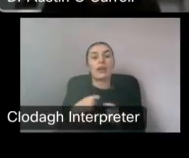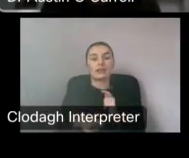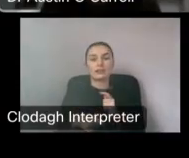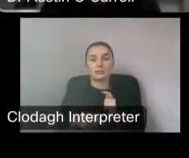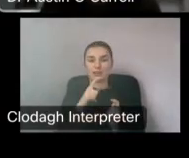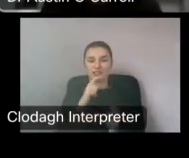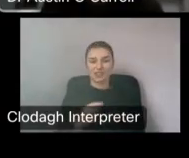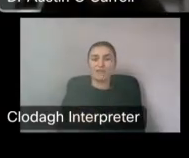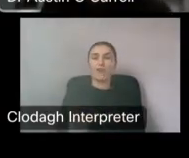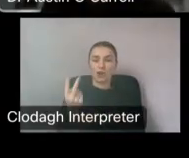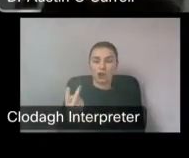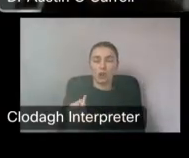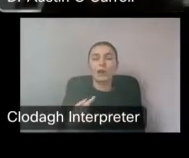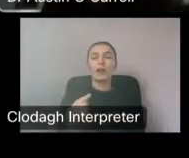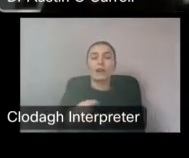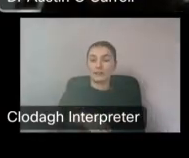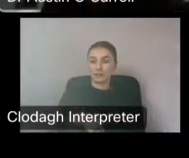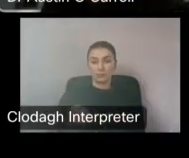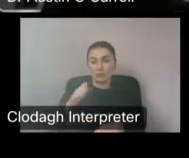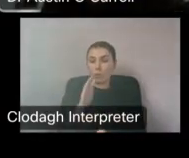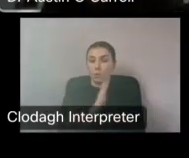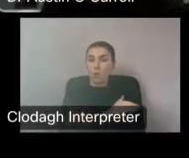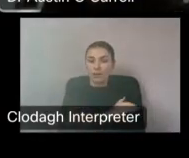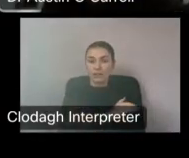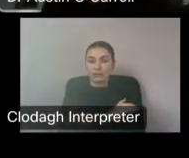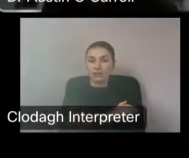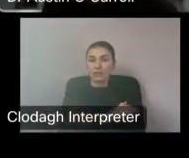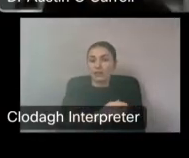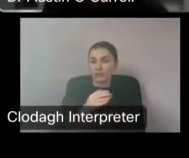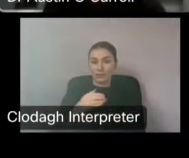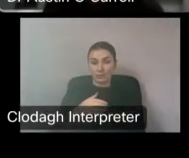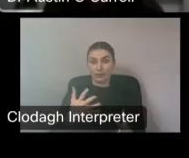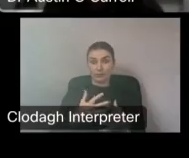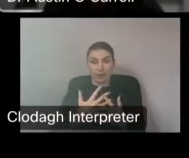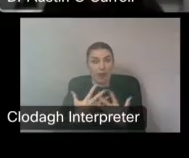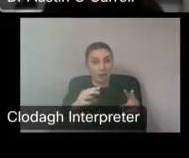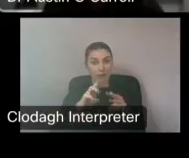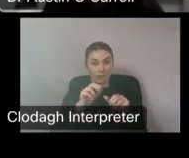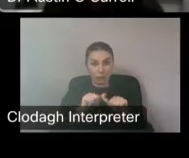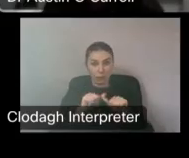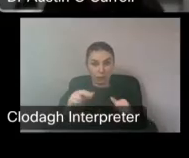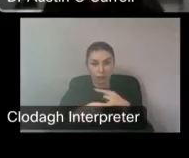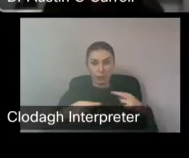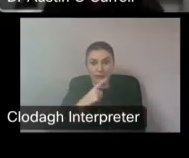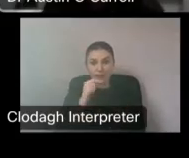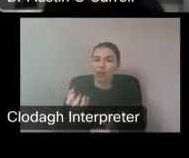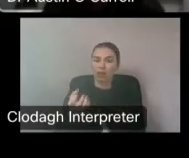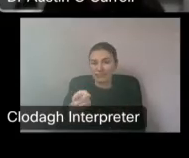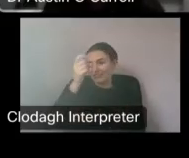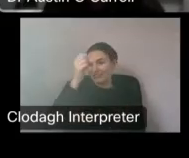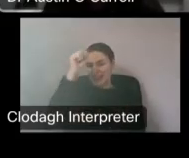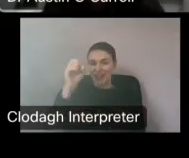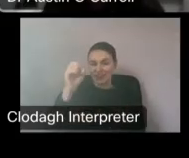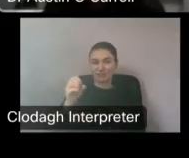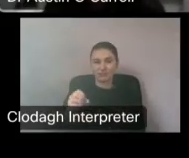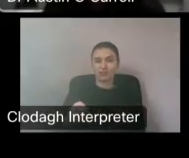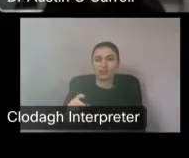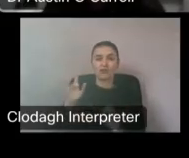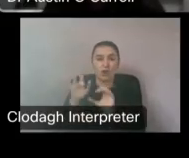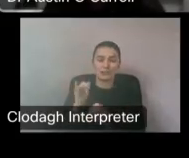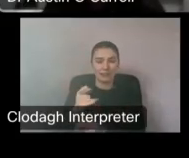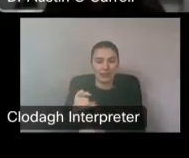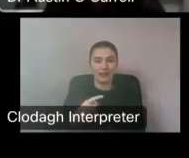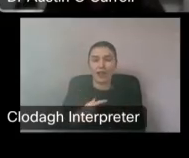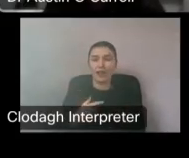you. And he gets up, walks out in front of my crowded waiting room and says, that's one little fucking bollocks. And the whole